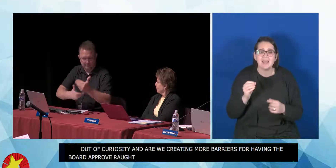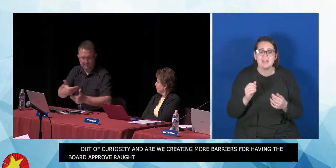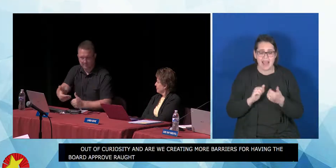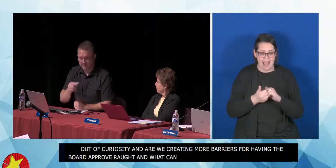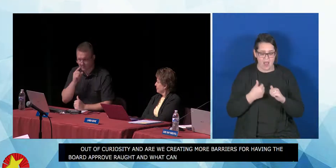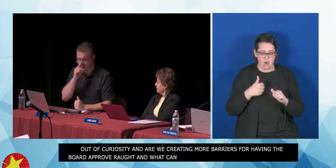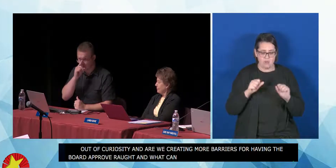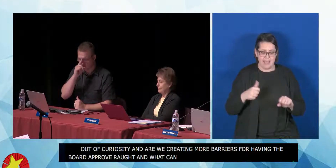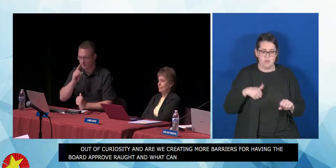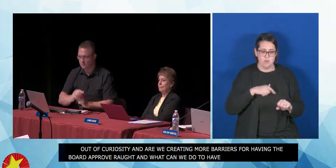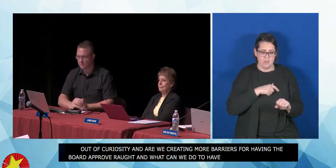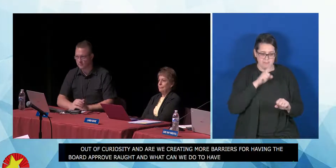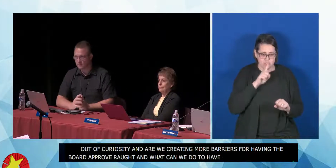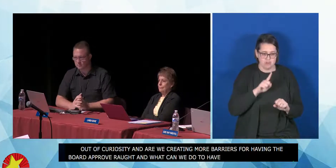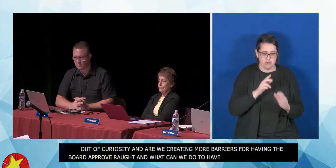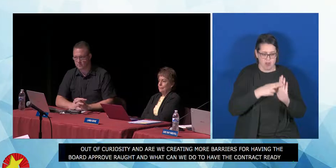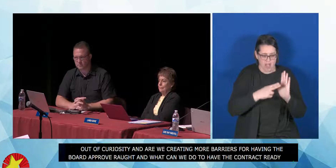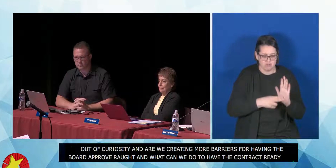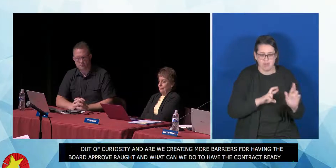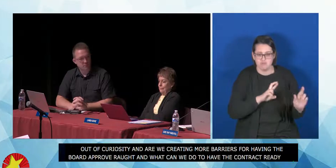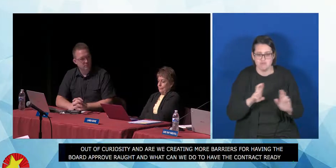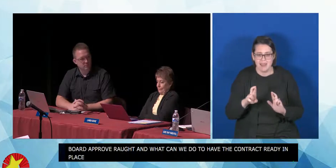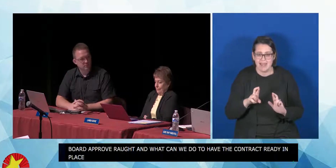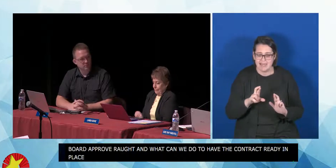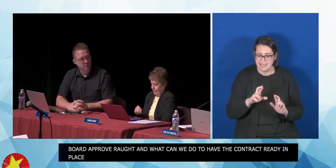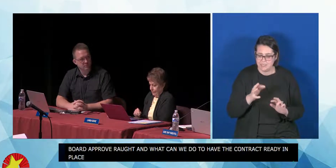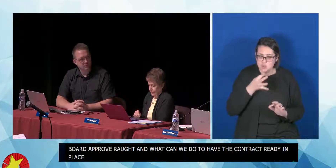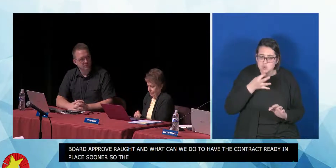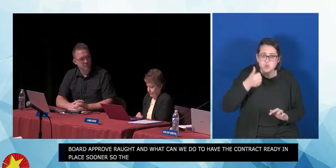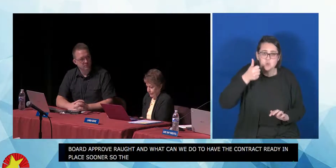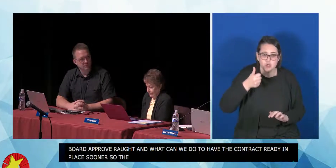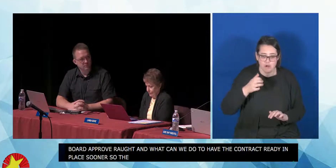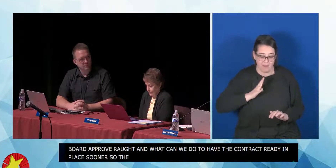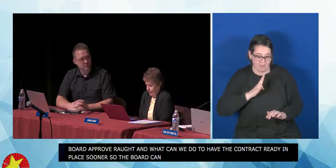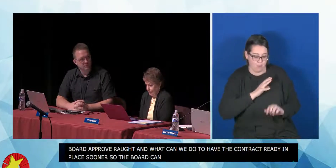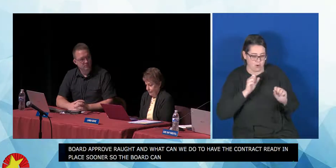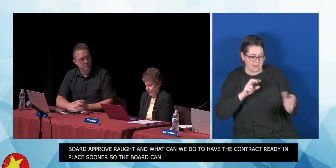in place sooner so the board can have access to that contract sooner as well?